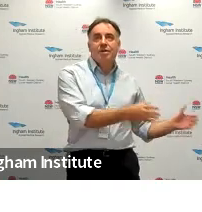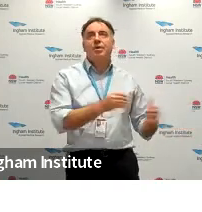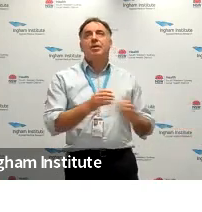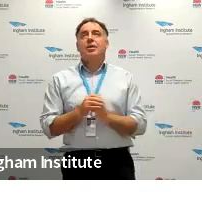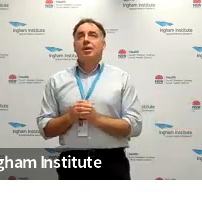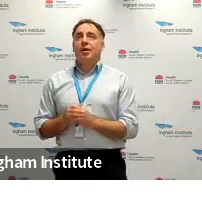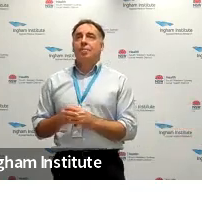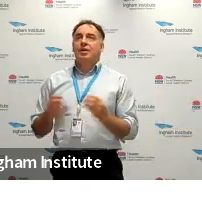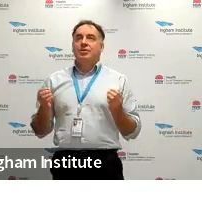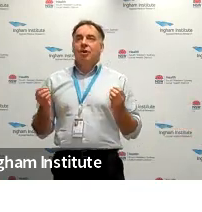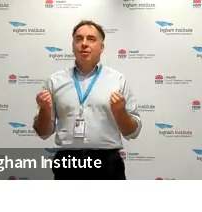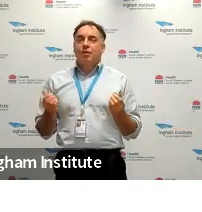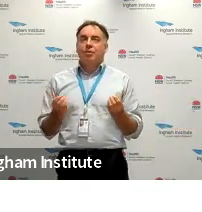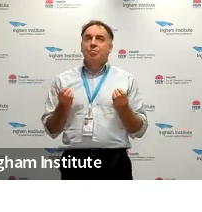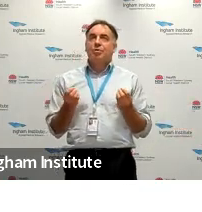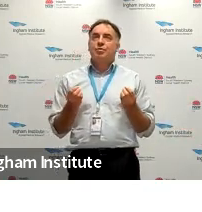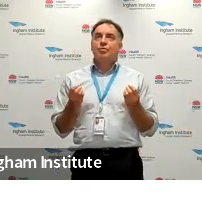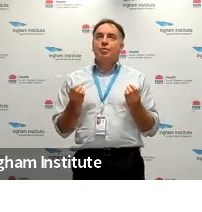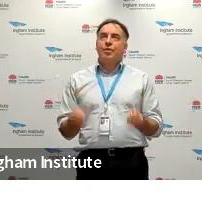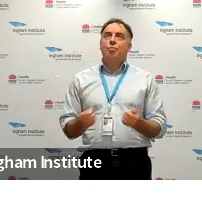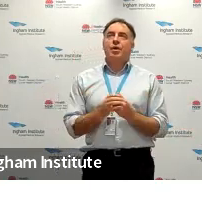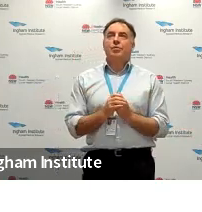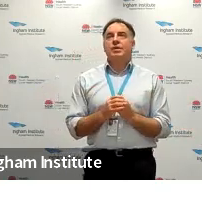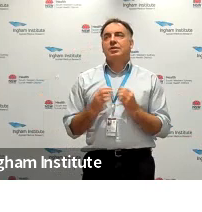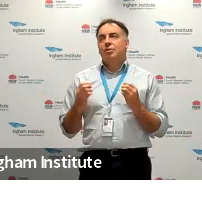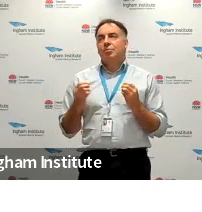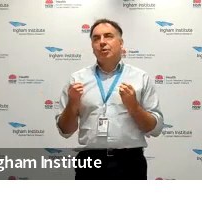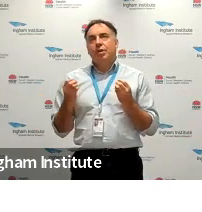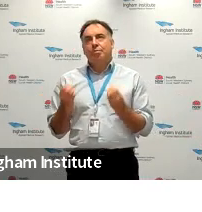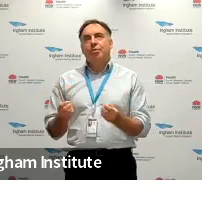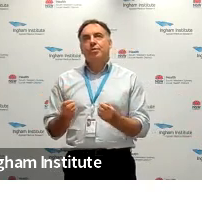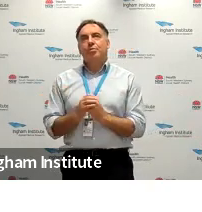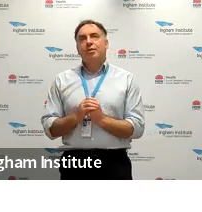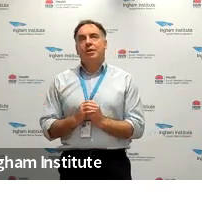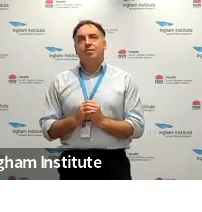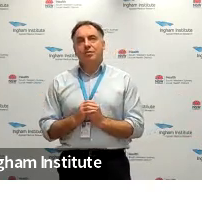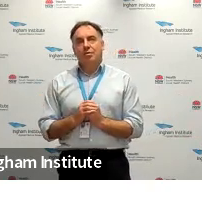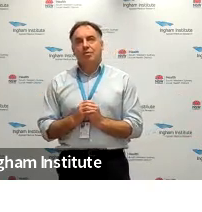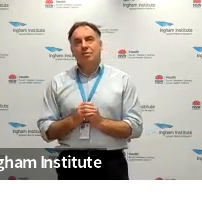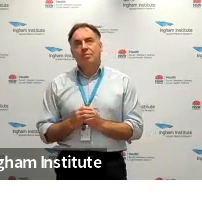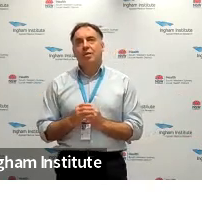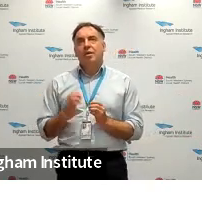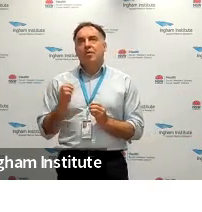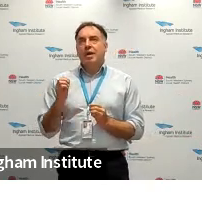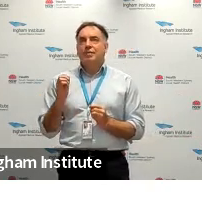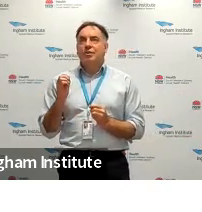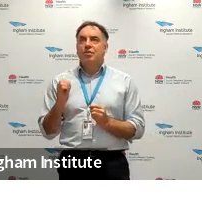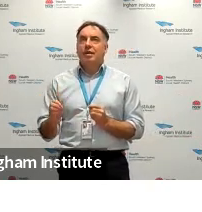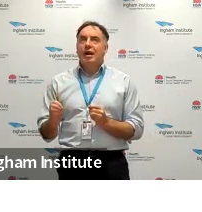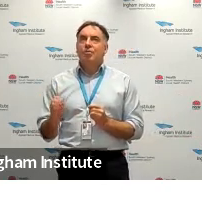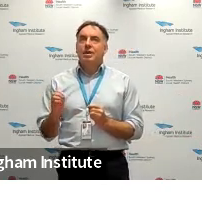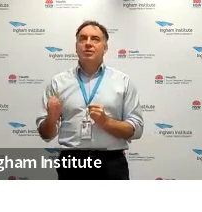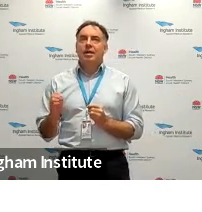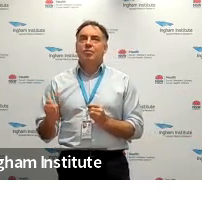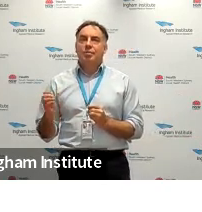Powerhouse Museum. So hopefully we'll improve referral pathways, we'll improve the way that we give results. We have to